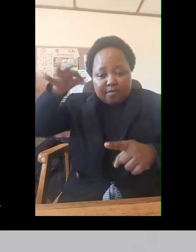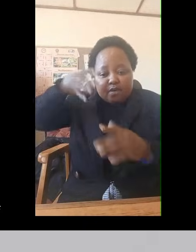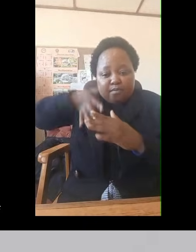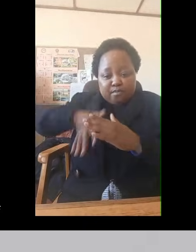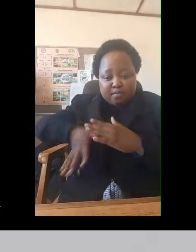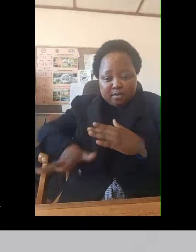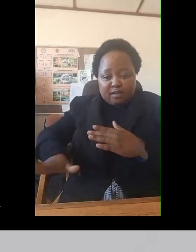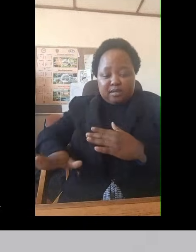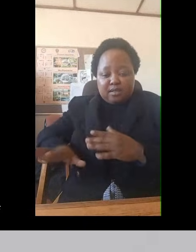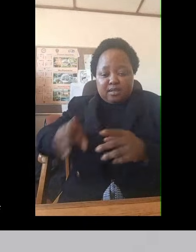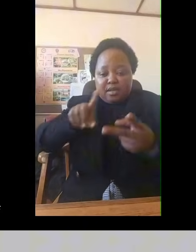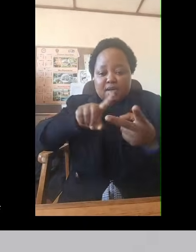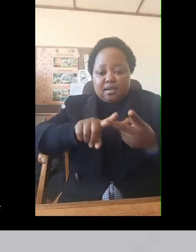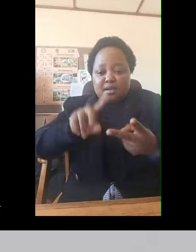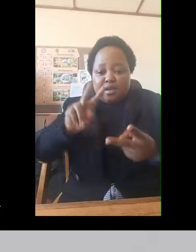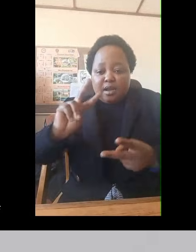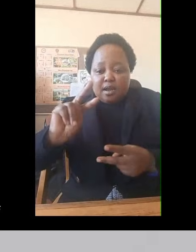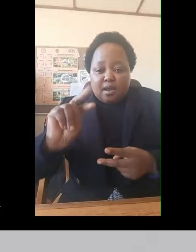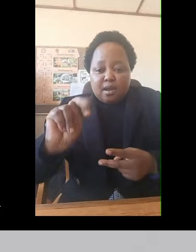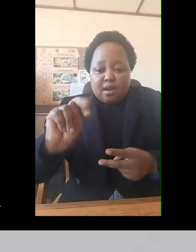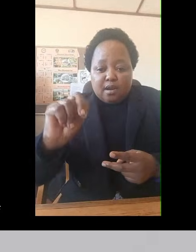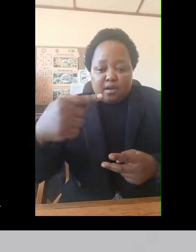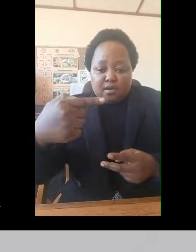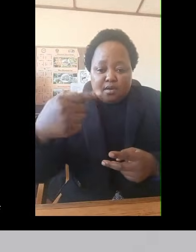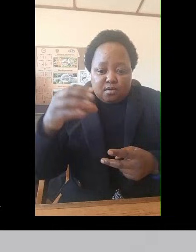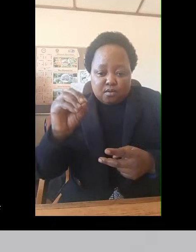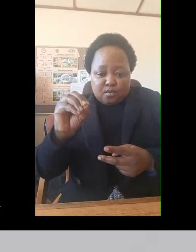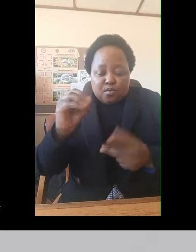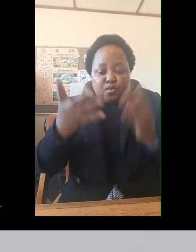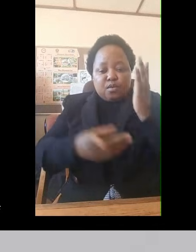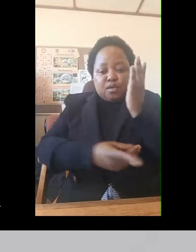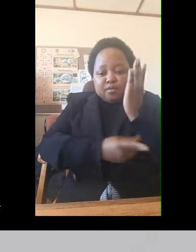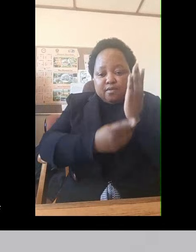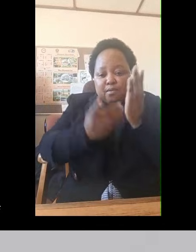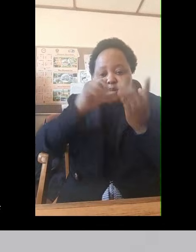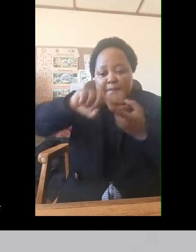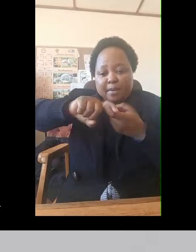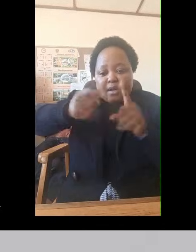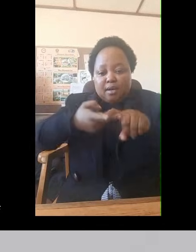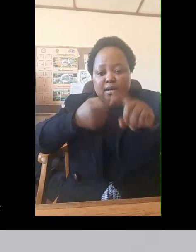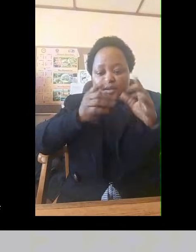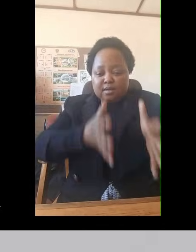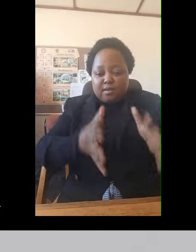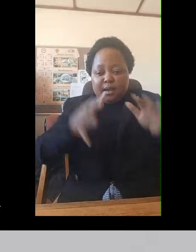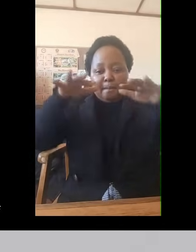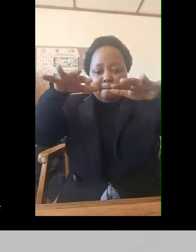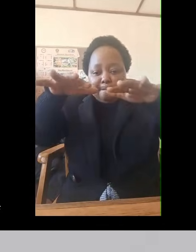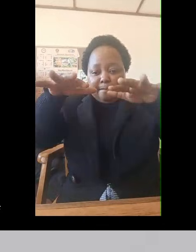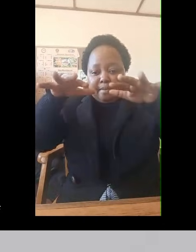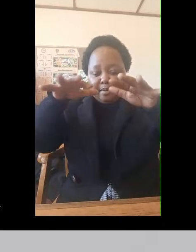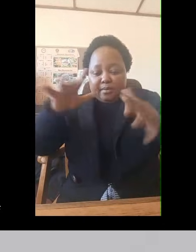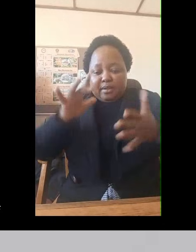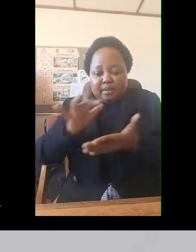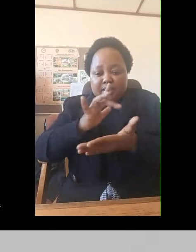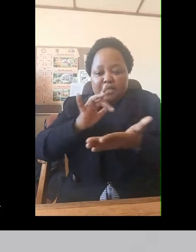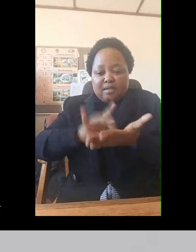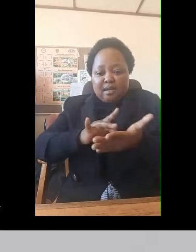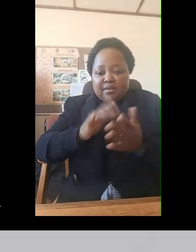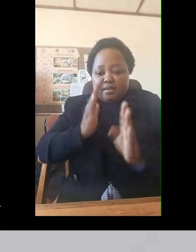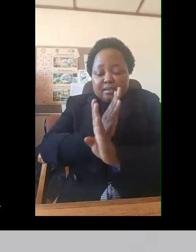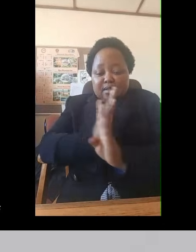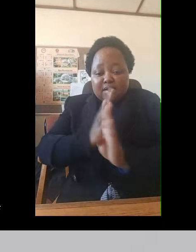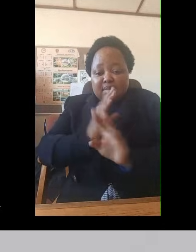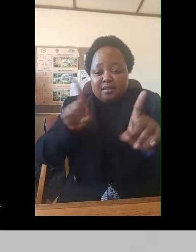NGOs, development partners, private sector, CSOs, clarify roles